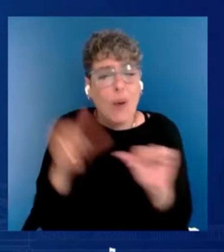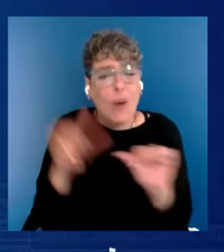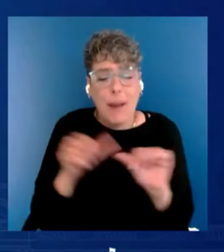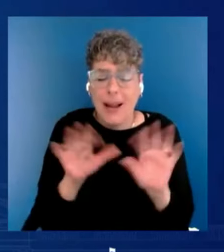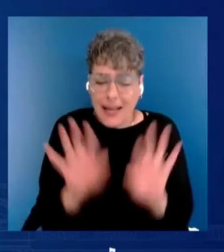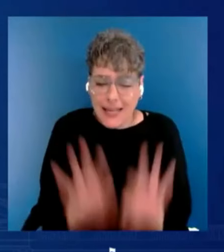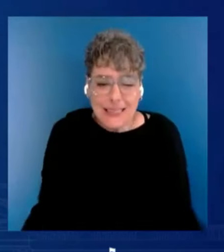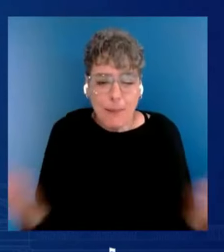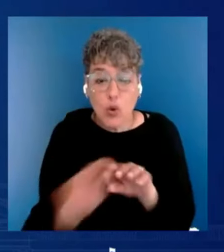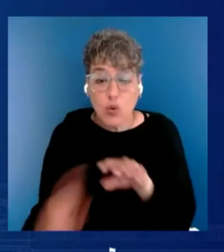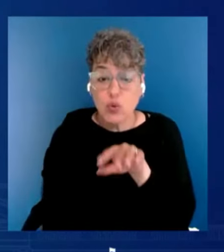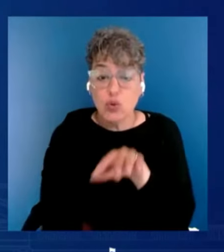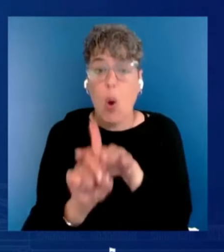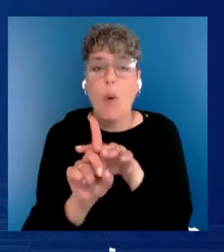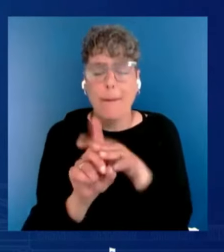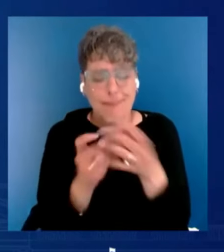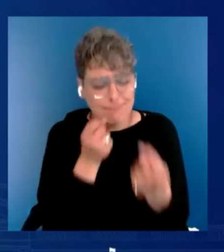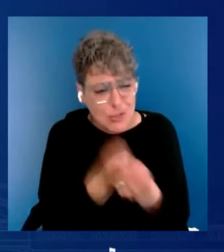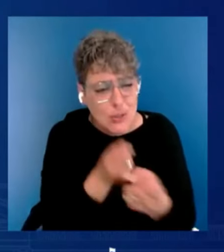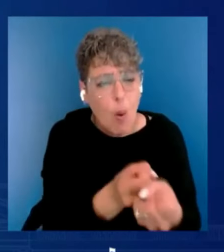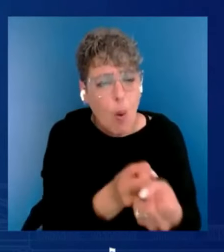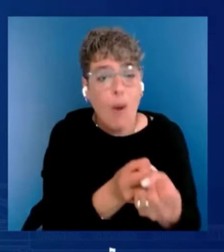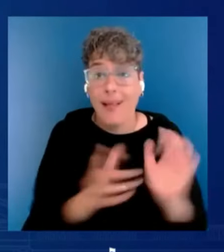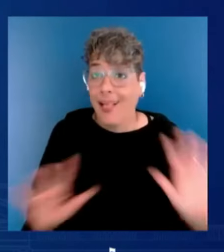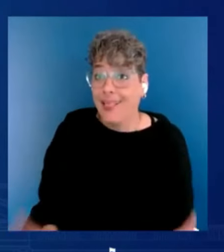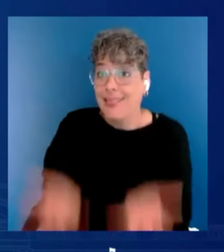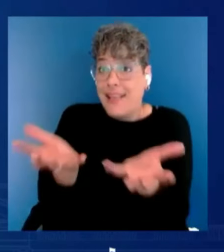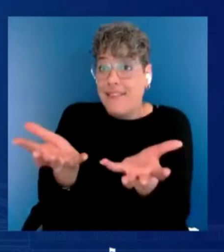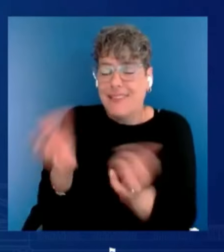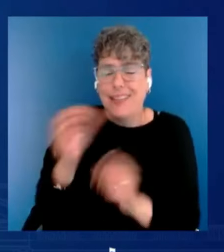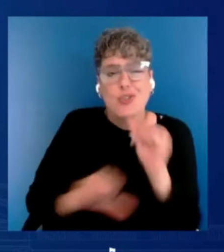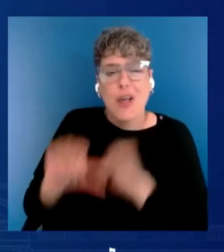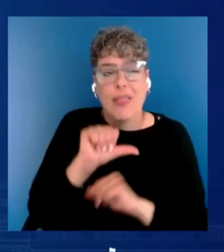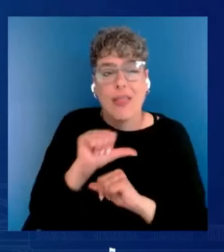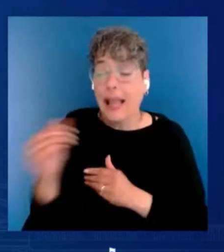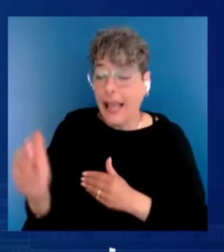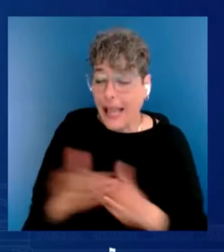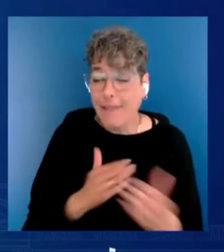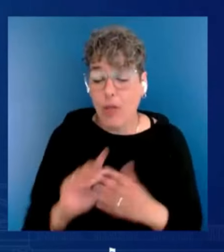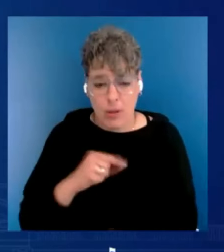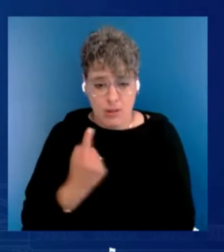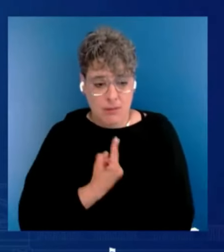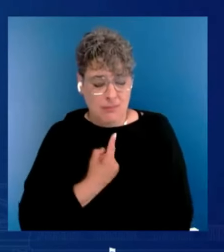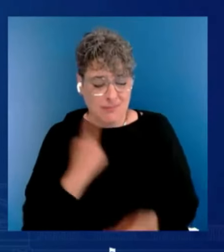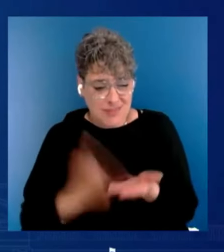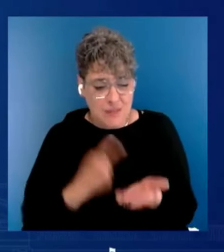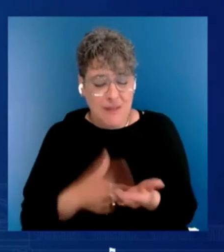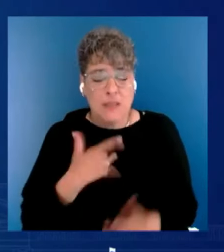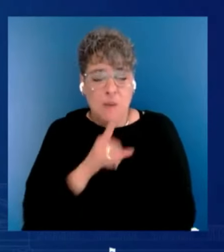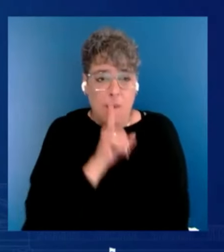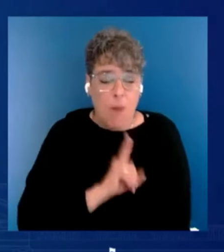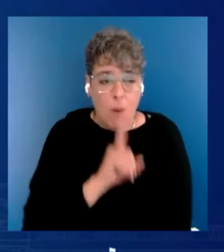up, that we recognize that even though these can feel like lonely and isolated times, that we are not